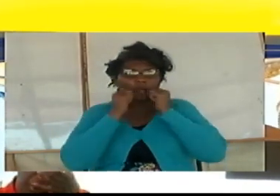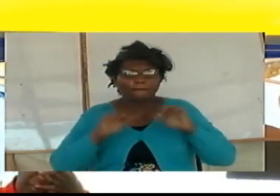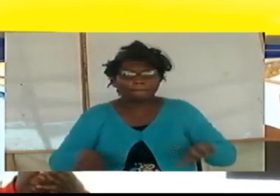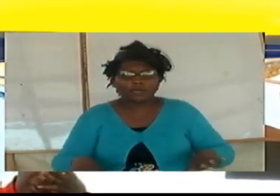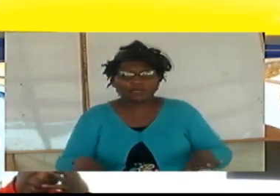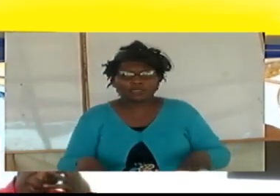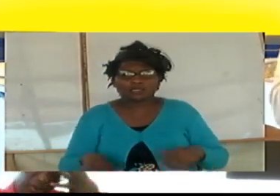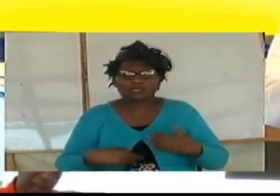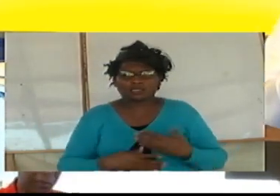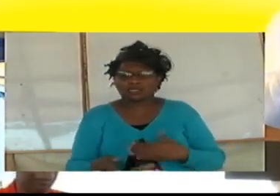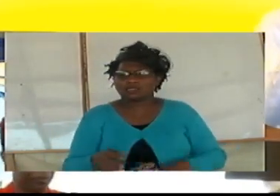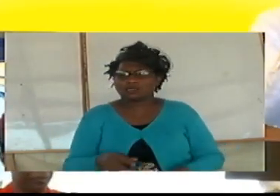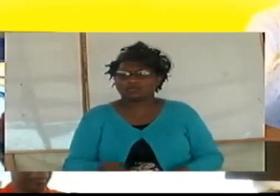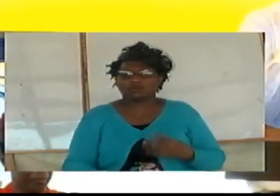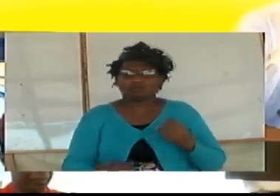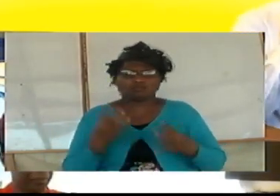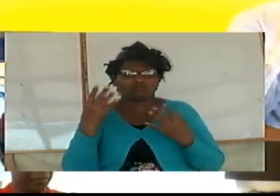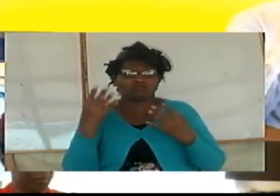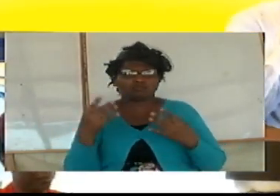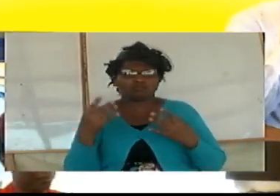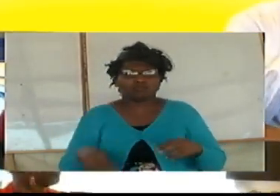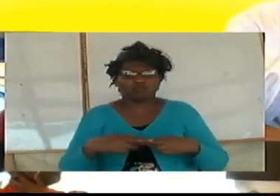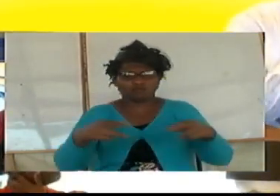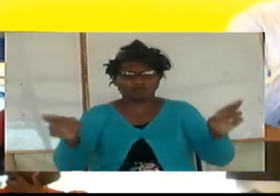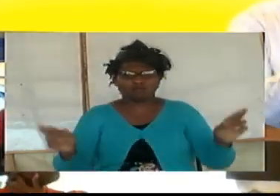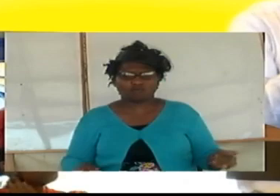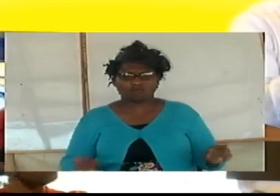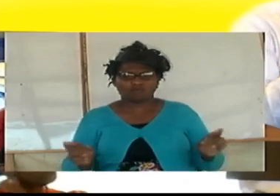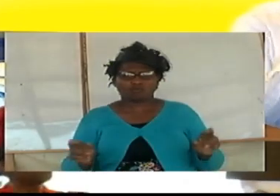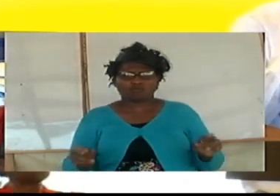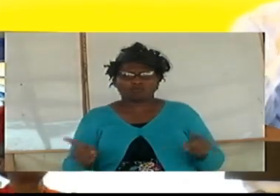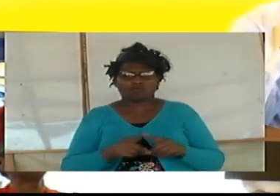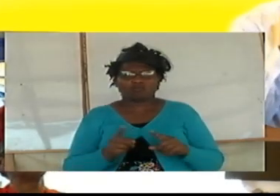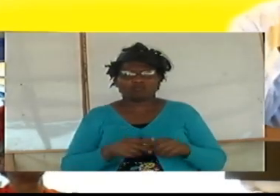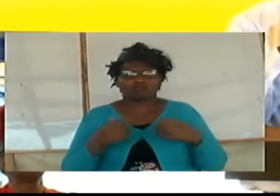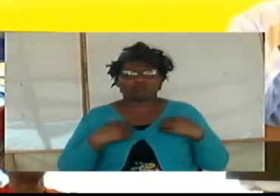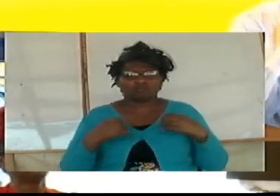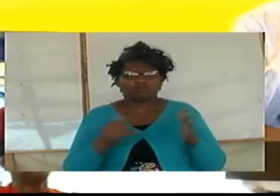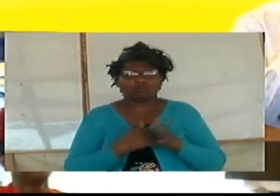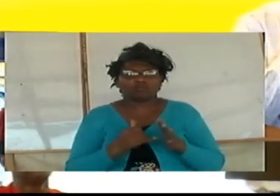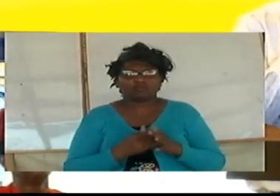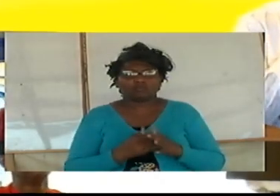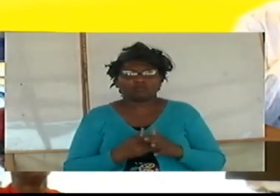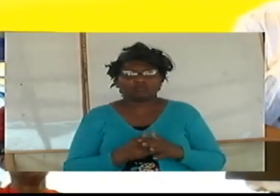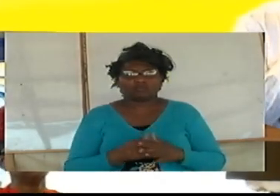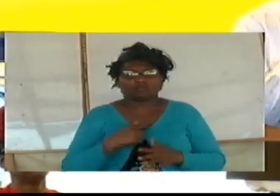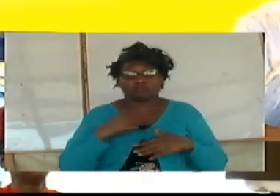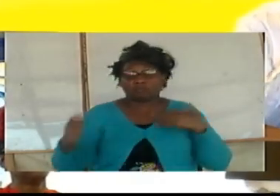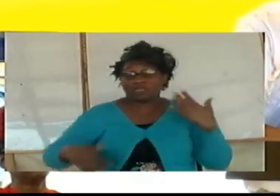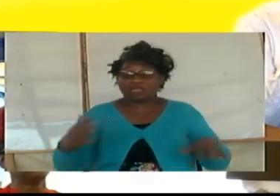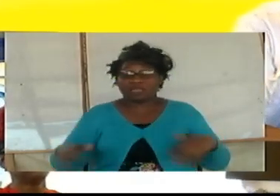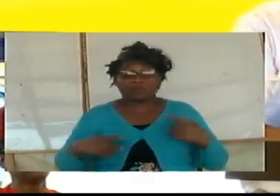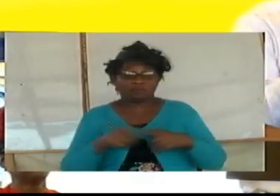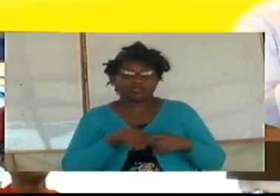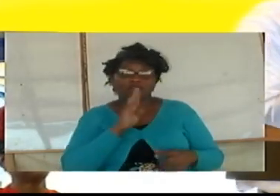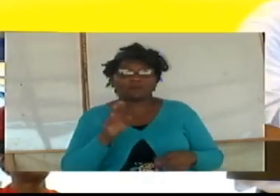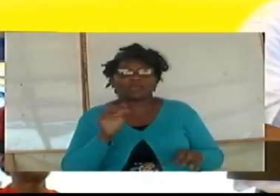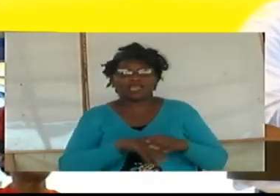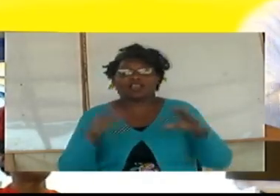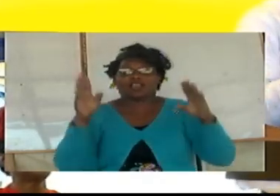I want to tell you how happy I am to be in the house of the Lord one more time. Praise God. And we